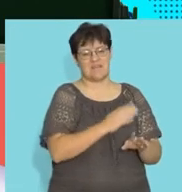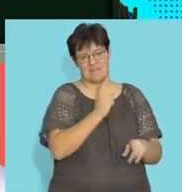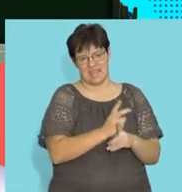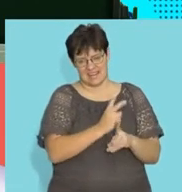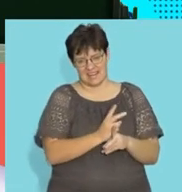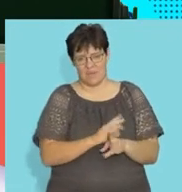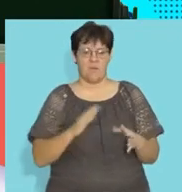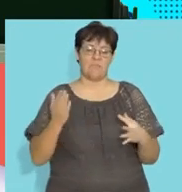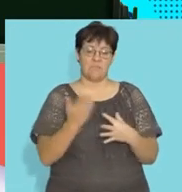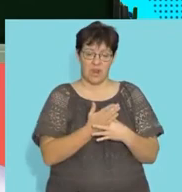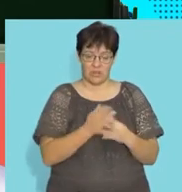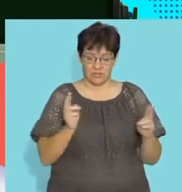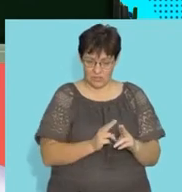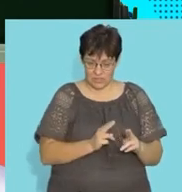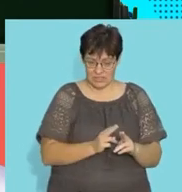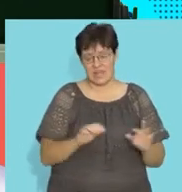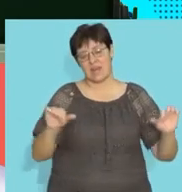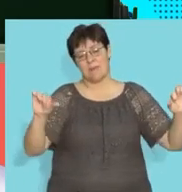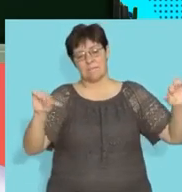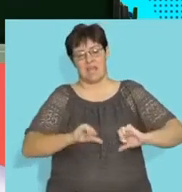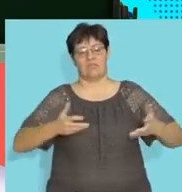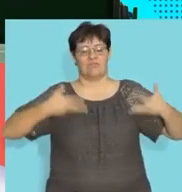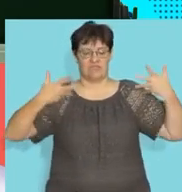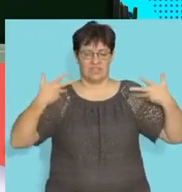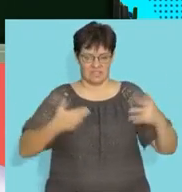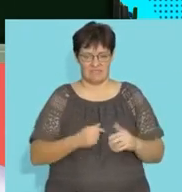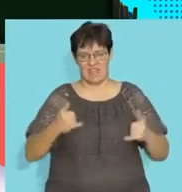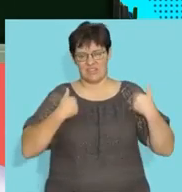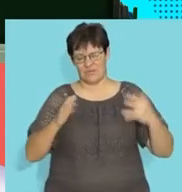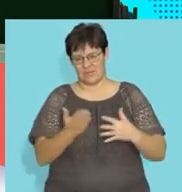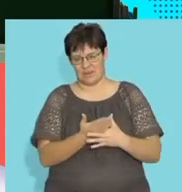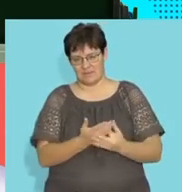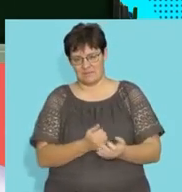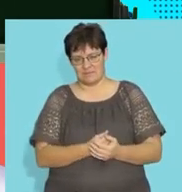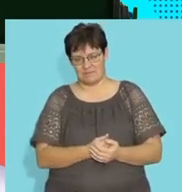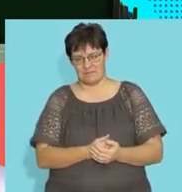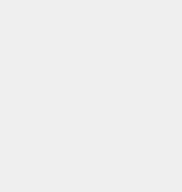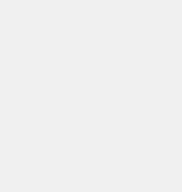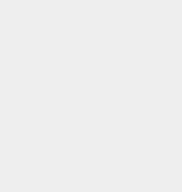time again where we will take a break and come back refreshed. Enjoy your break.